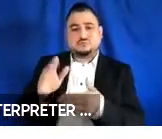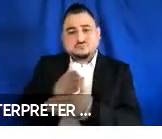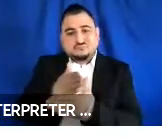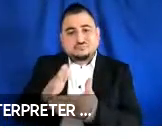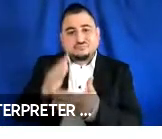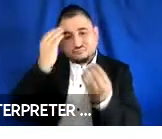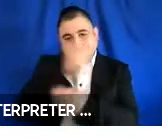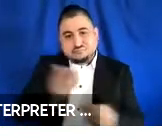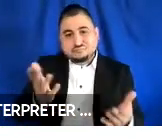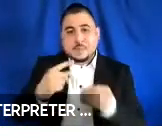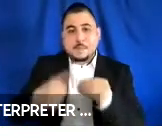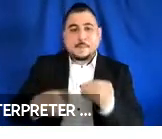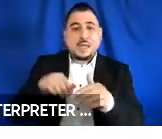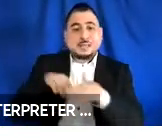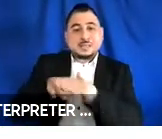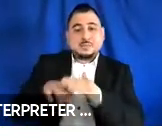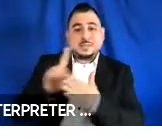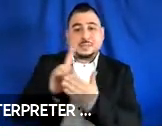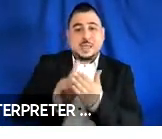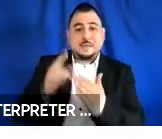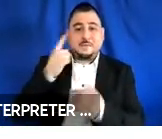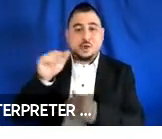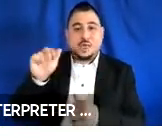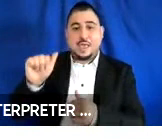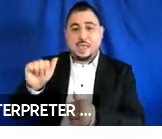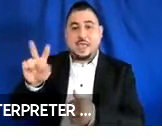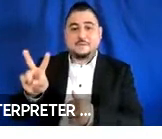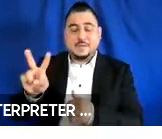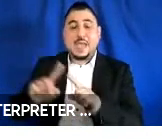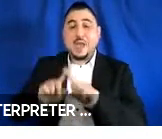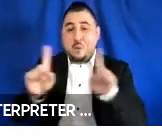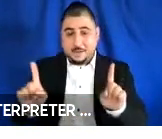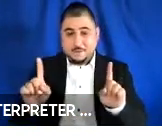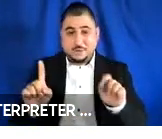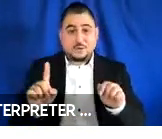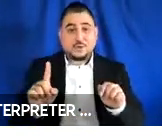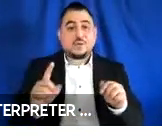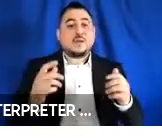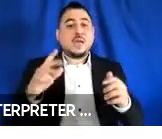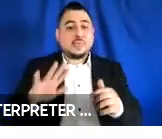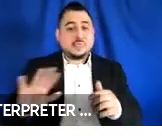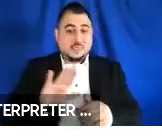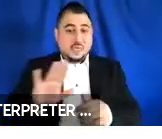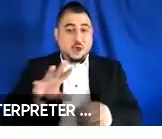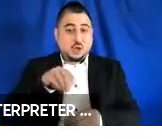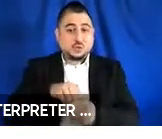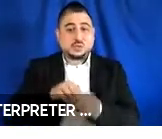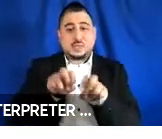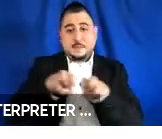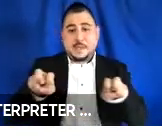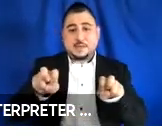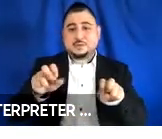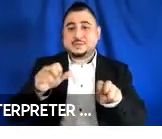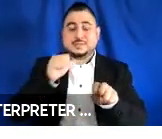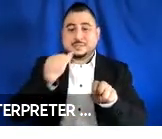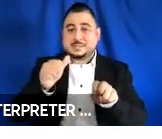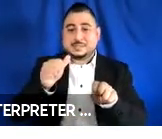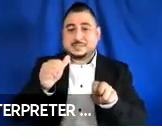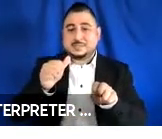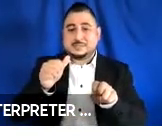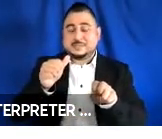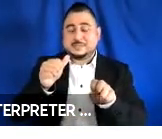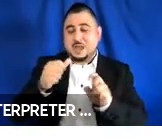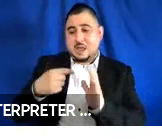to the accessible design of AVs. However, their inclusion in this panel does not